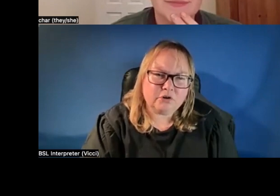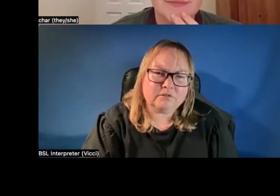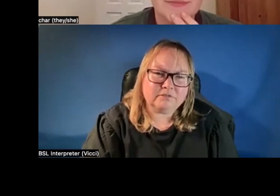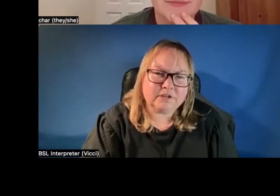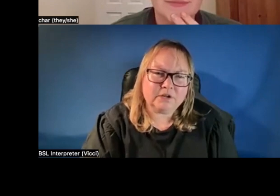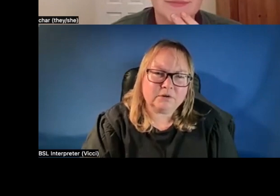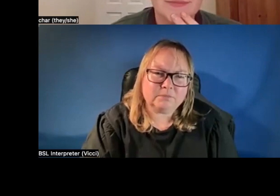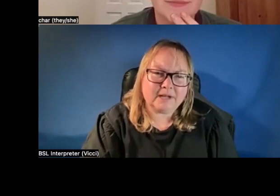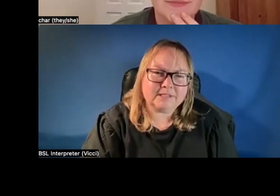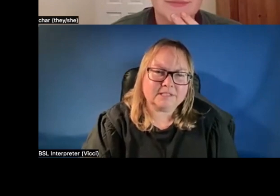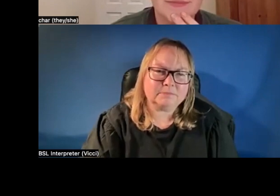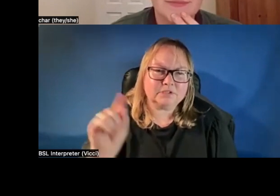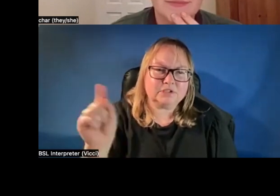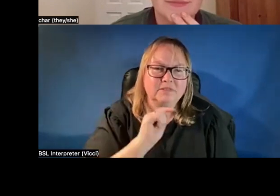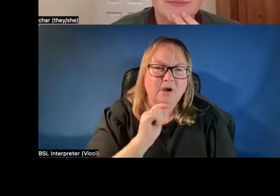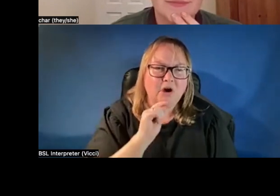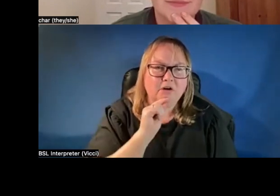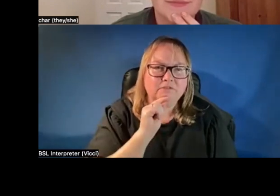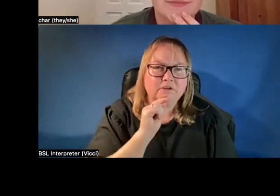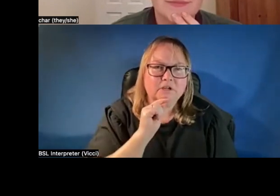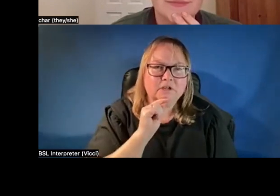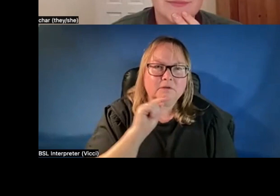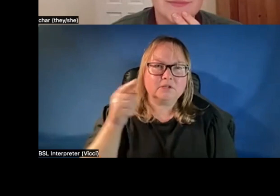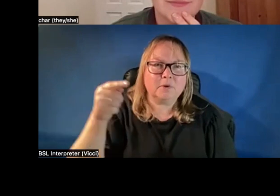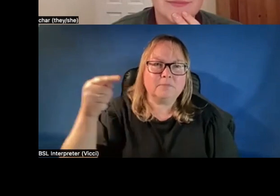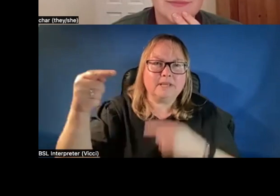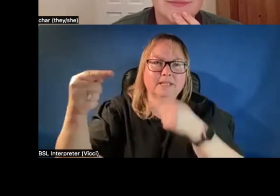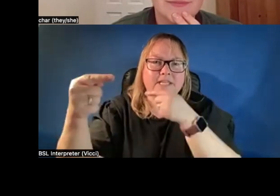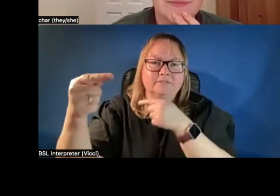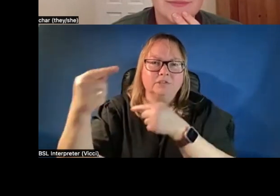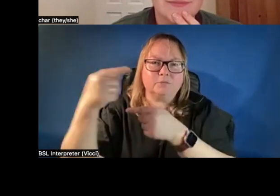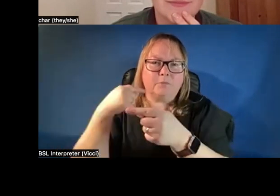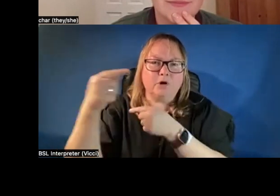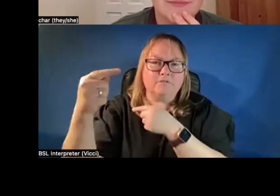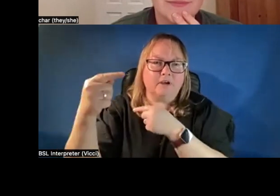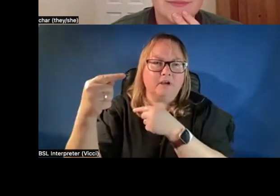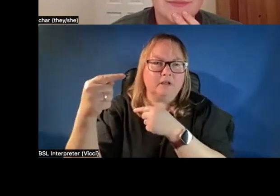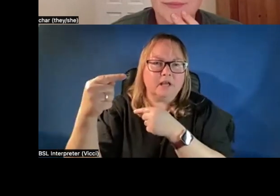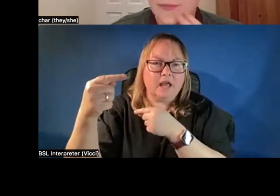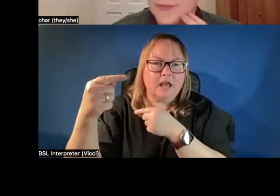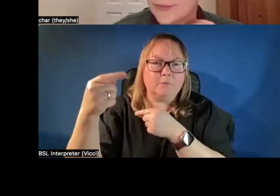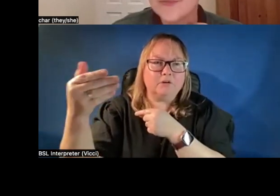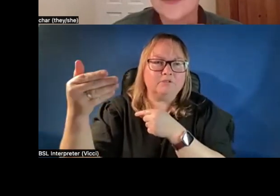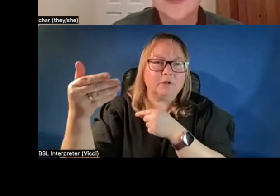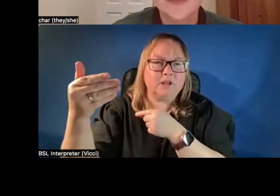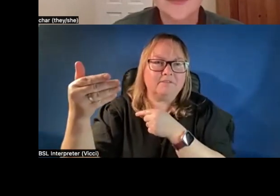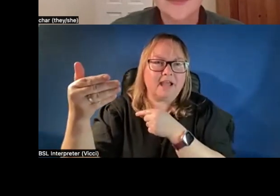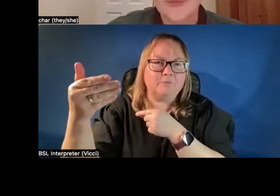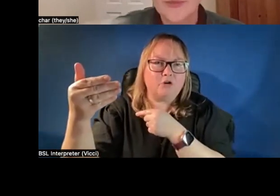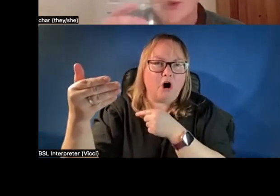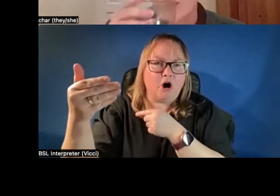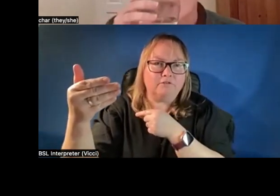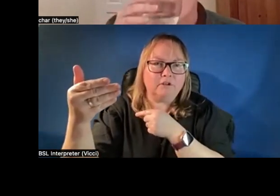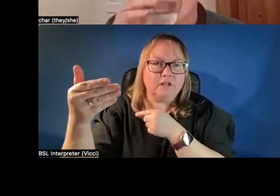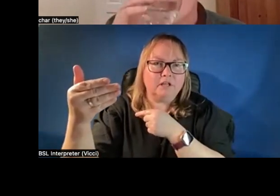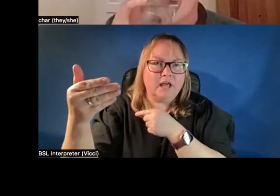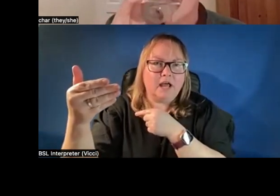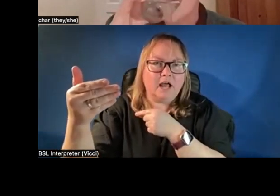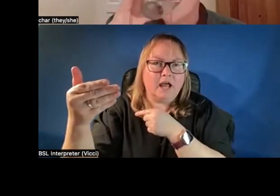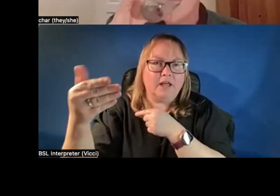show non-video participants, turn that off. Yeah. Because when me and Dave swap over, and one of us will have our camera